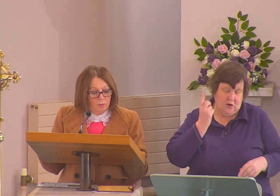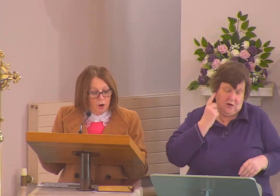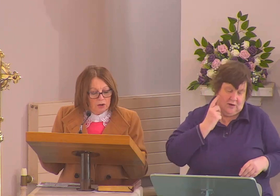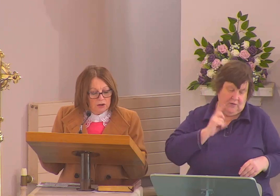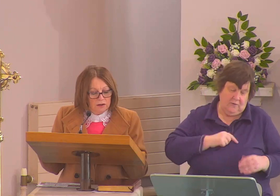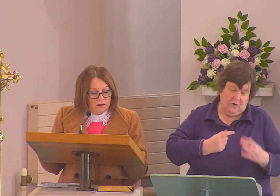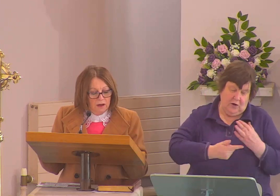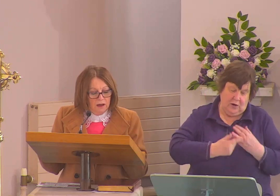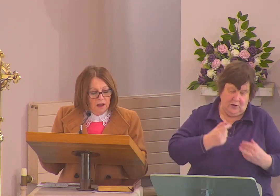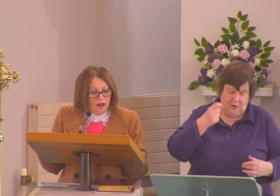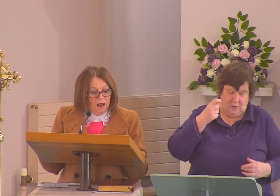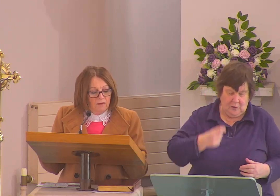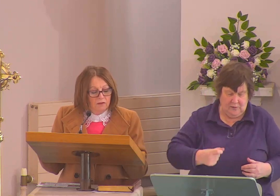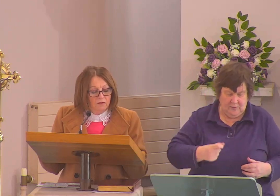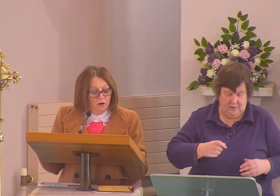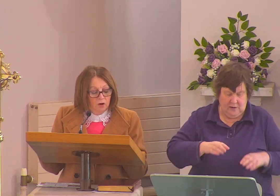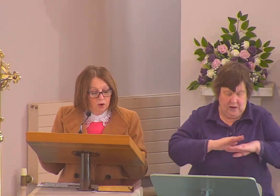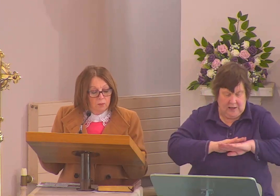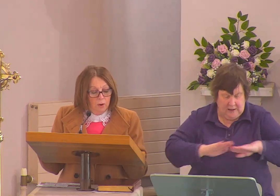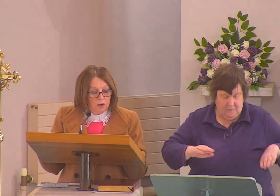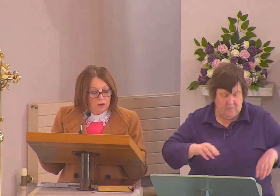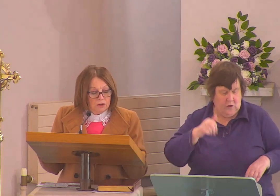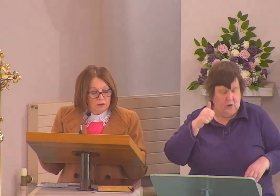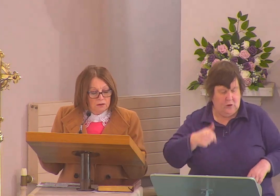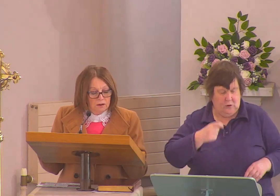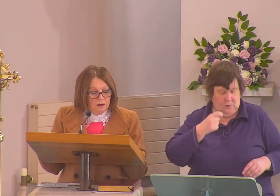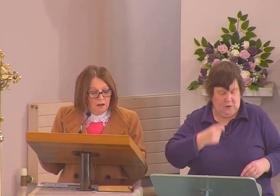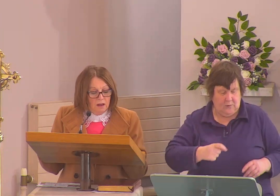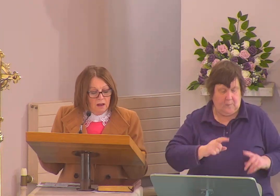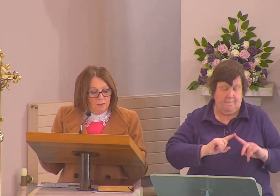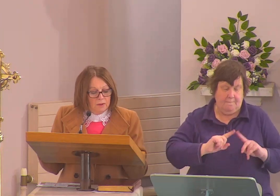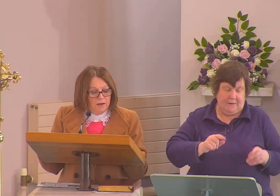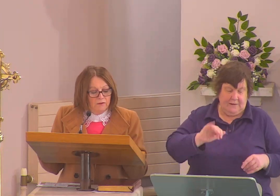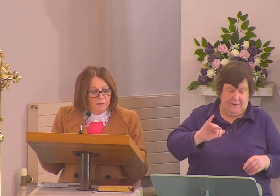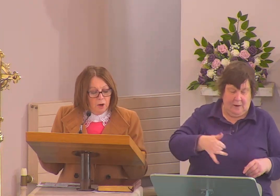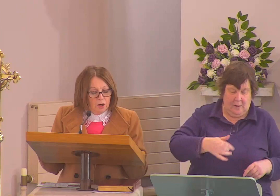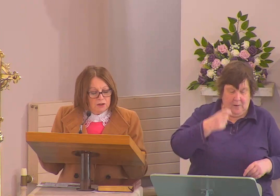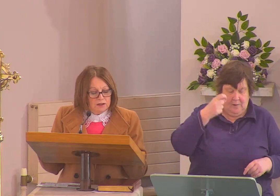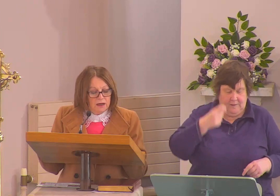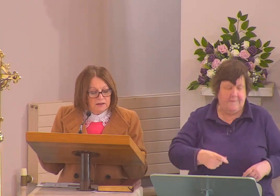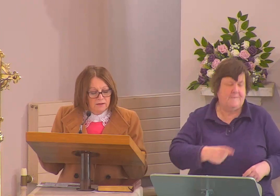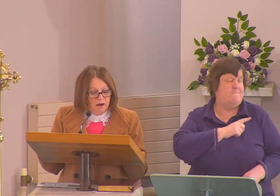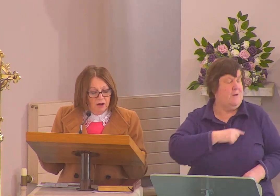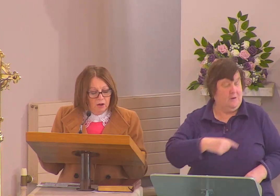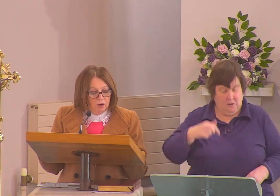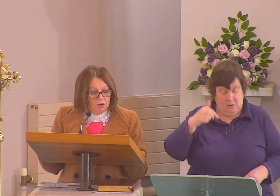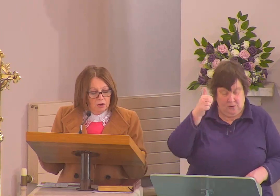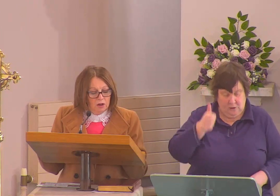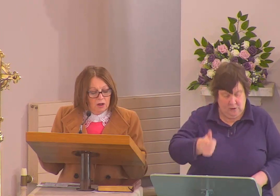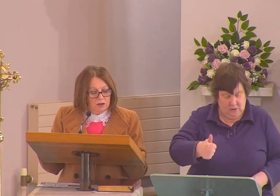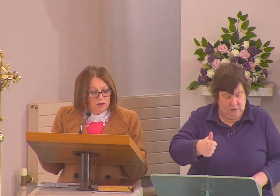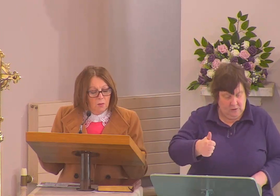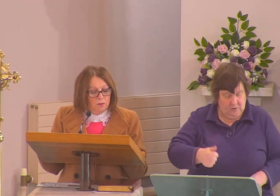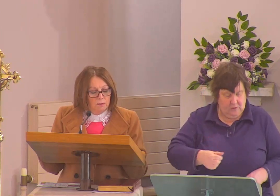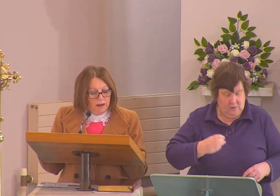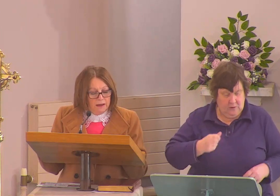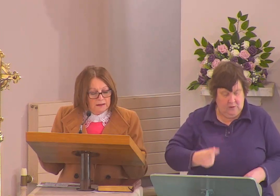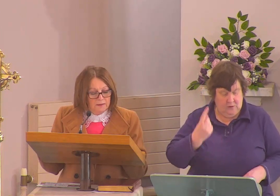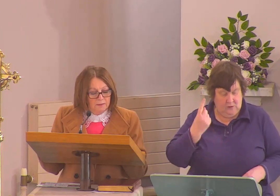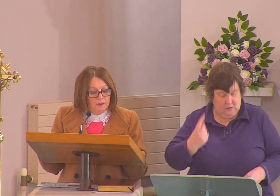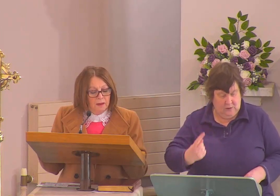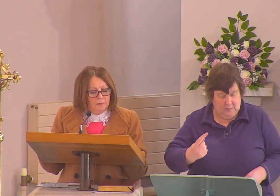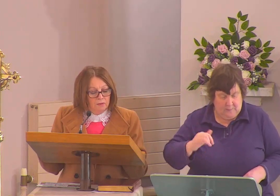another person, even for a good person. But if a person is very good, someone